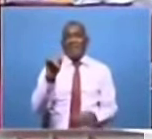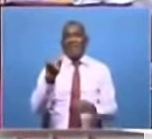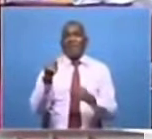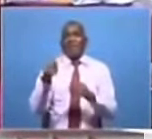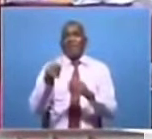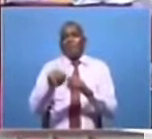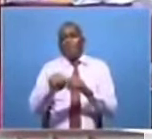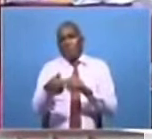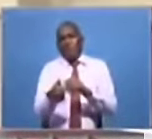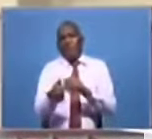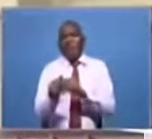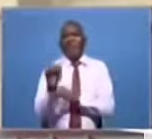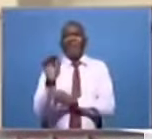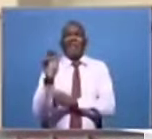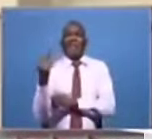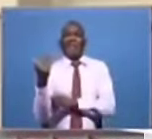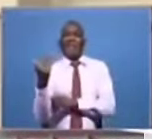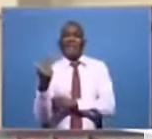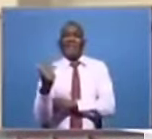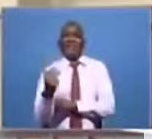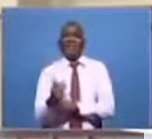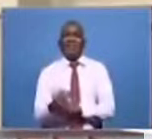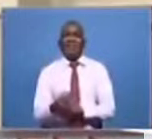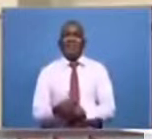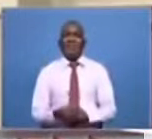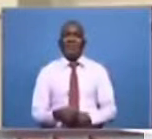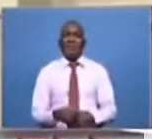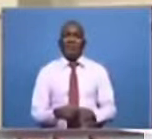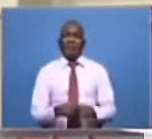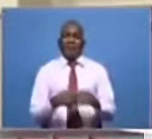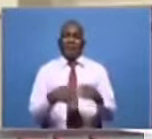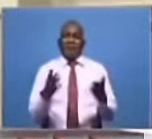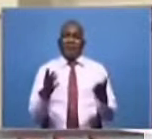No, I've moved from that. Yeah, okay. Oh, yeah.